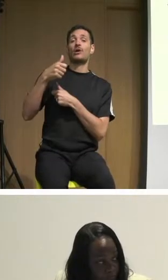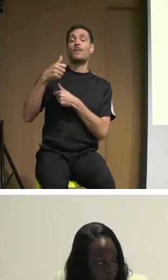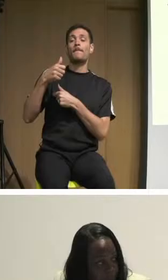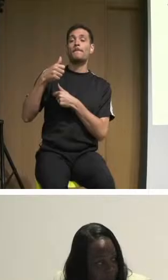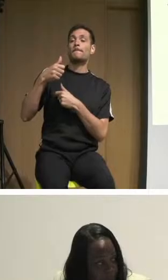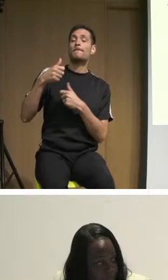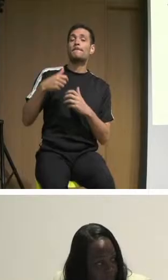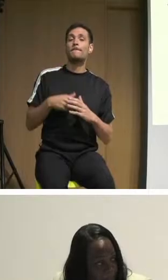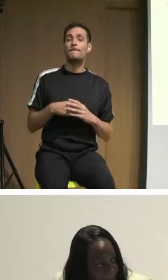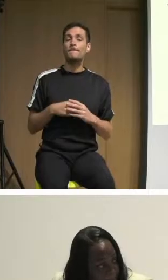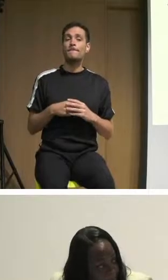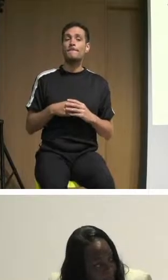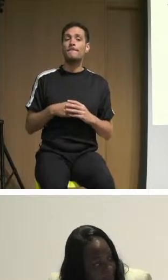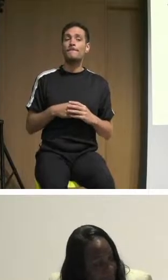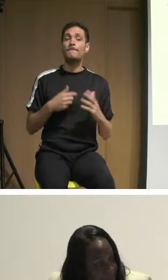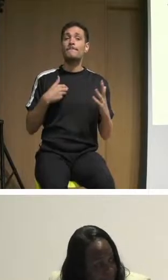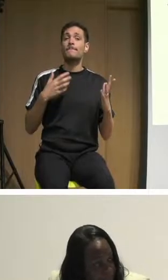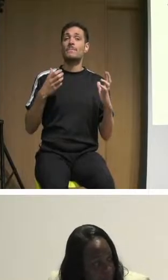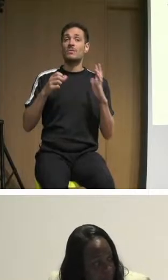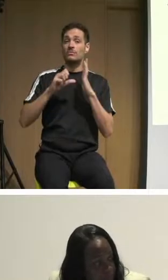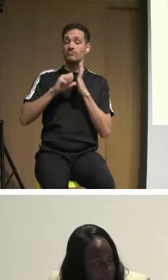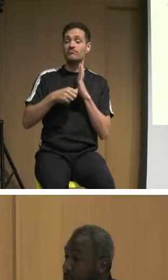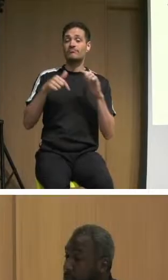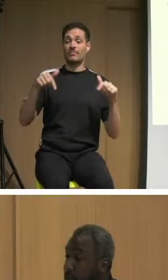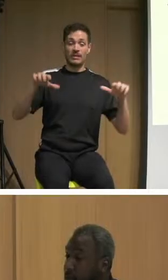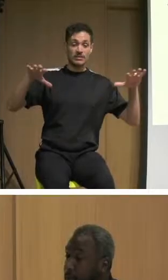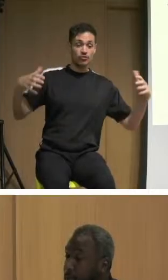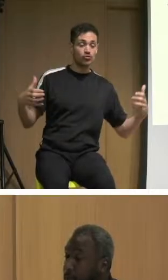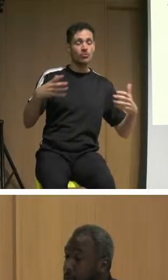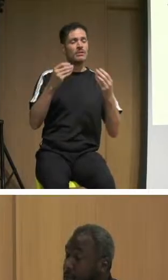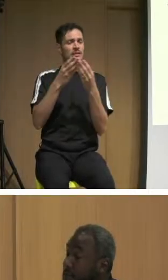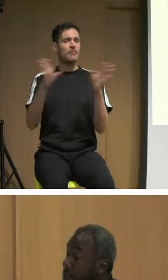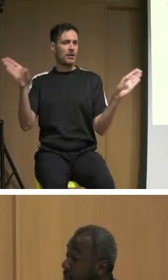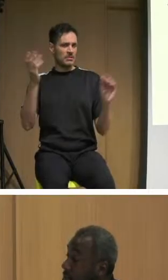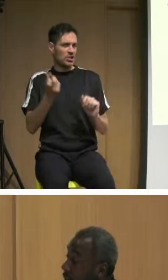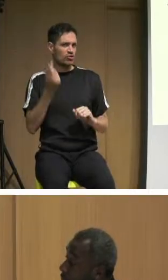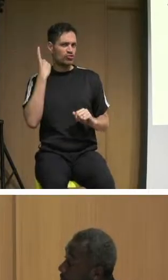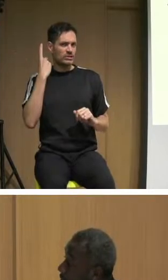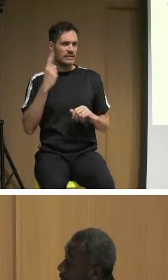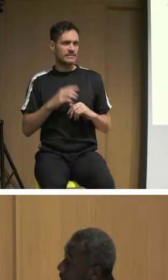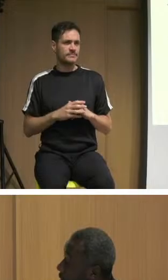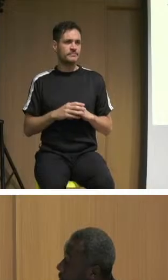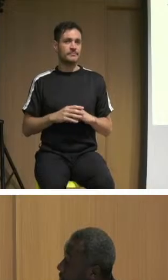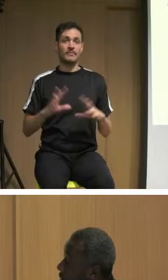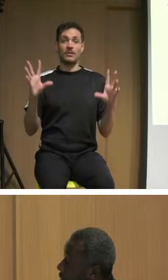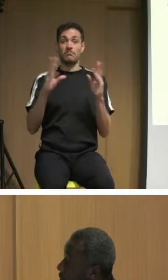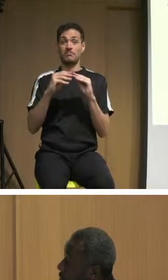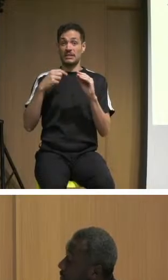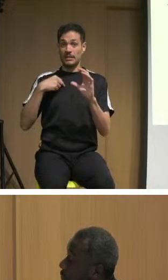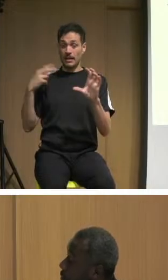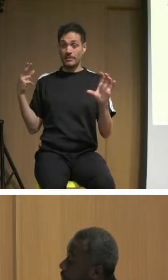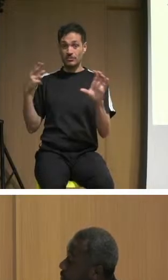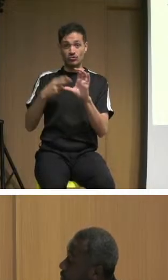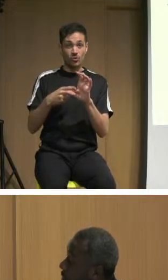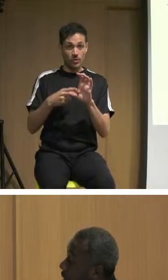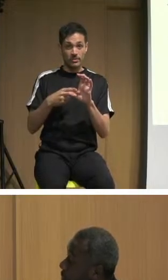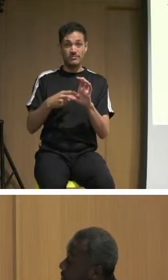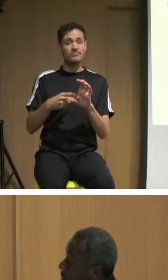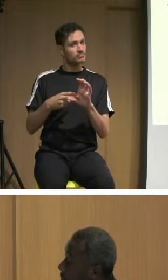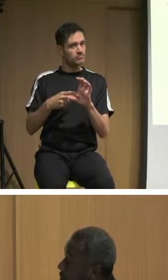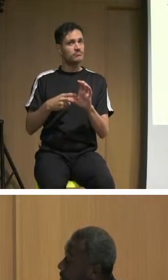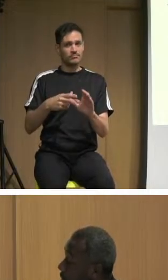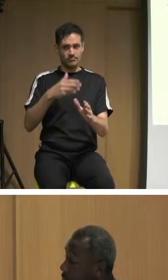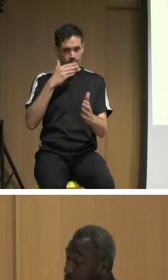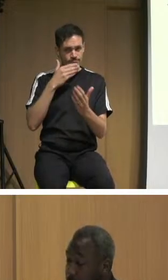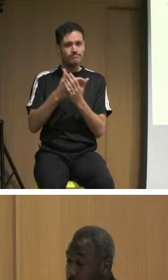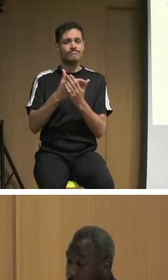make sure that this body, as well as the public, understands that at least the session I was in, it was a fruitful type session.